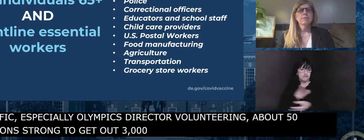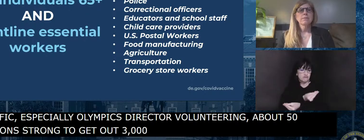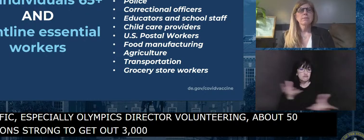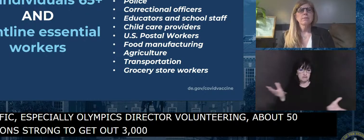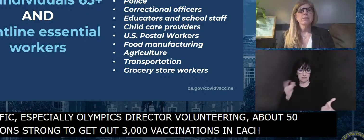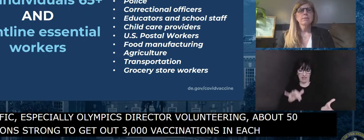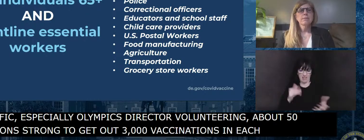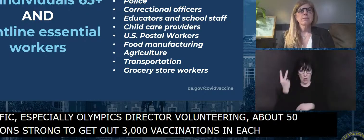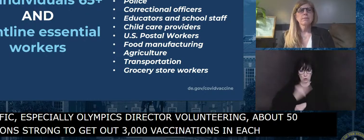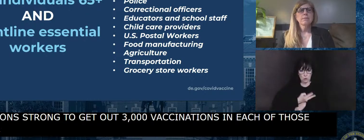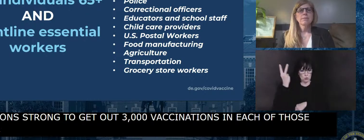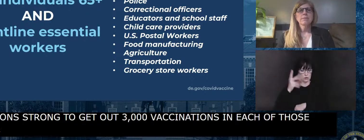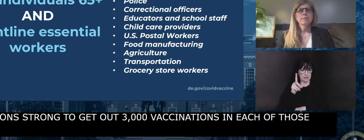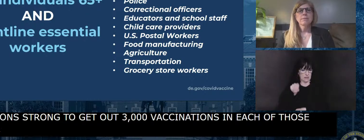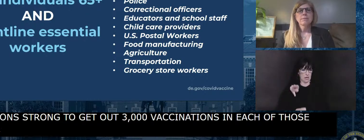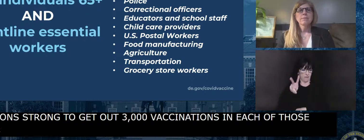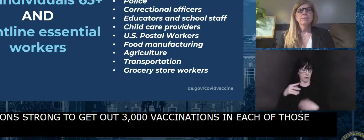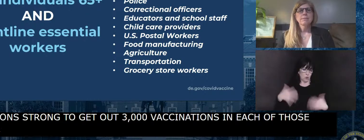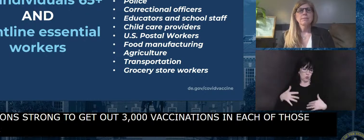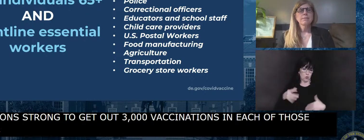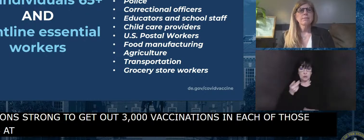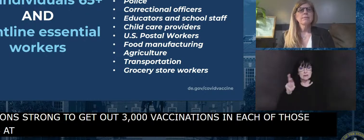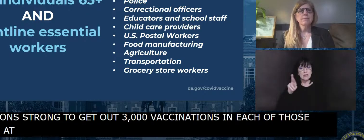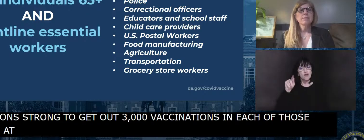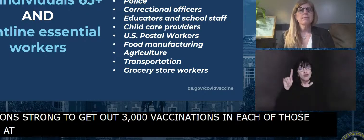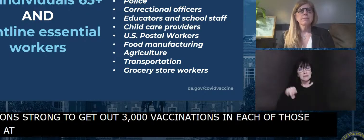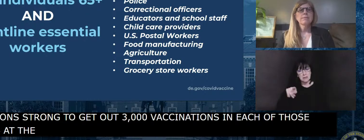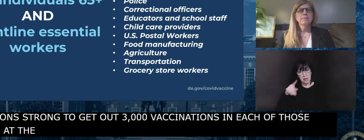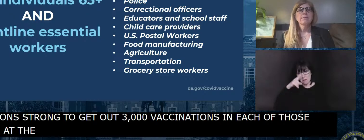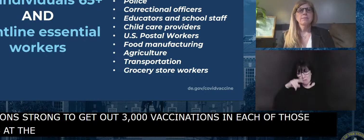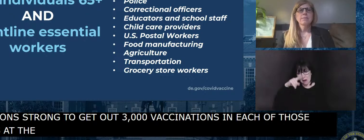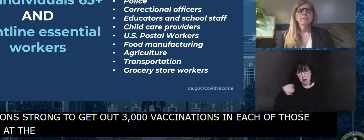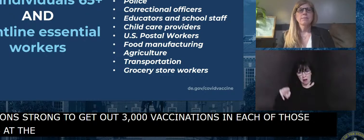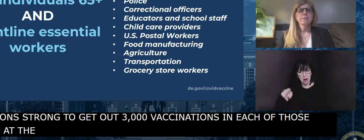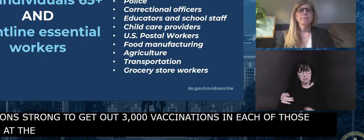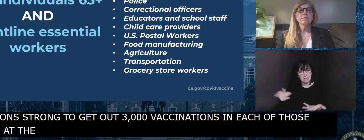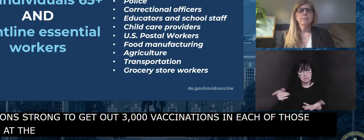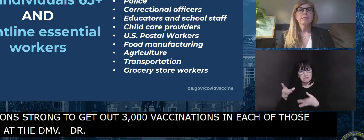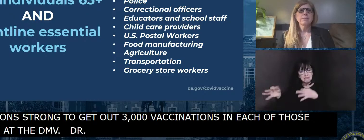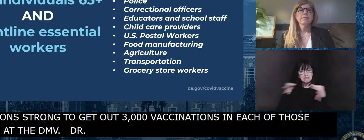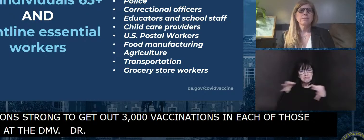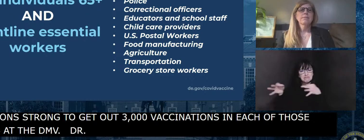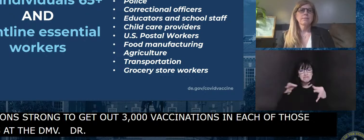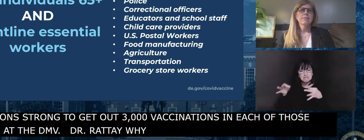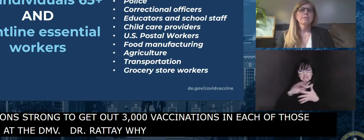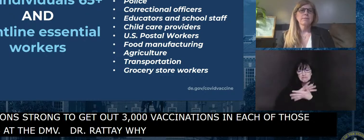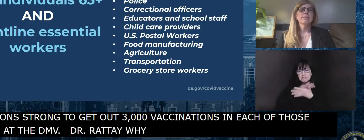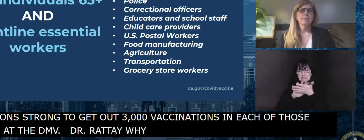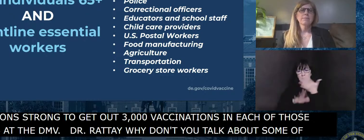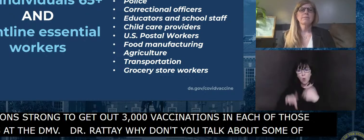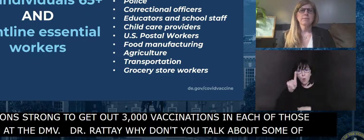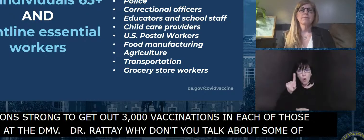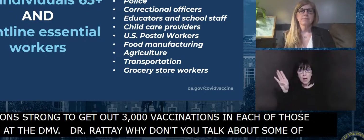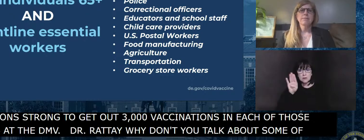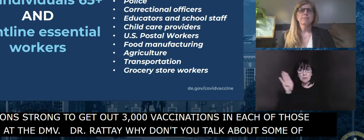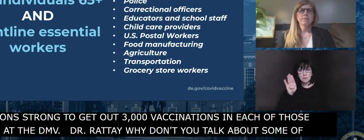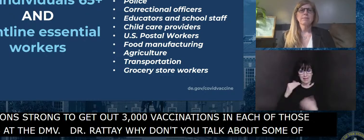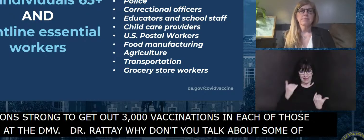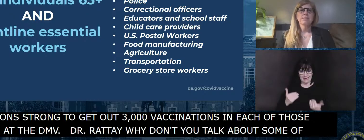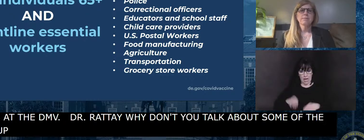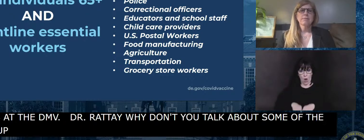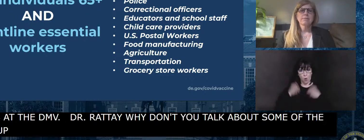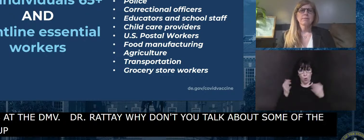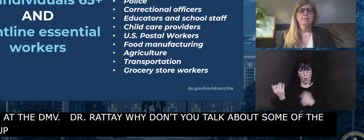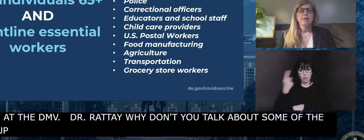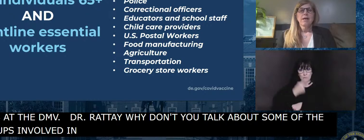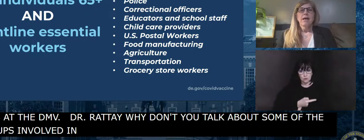at the DMV. Dr. Rattay, why don't you talk about some of the groups involved in this 1B that we're opening up today and moving on to